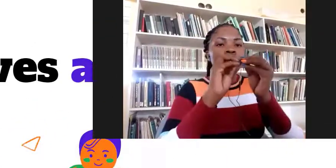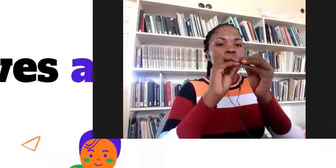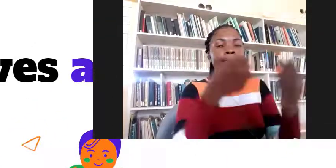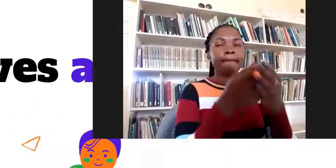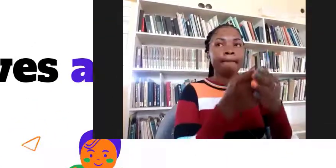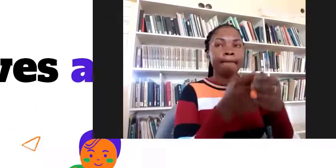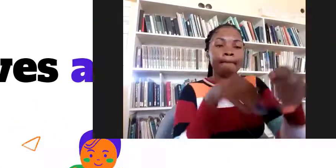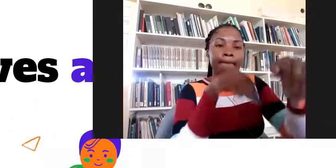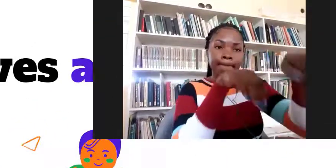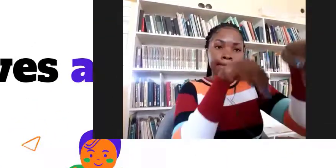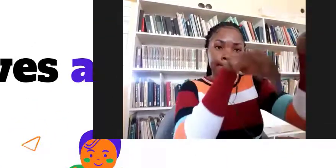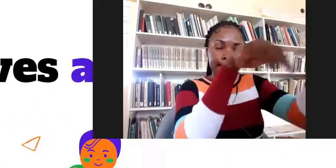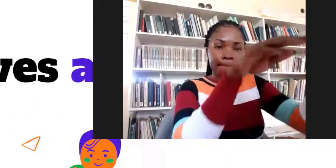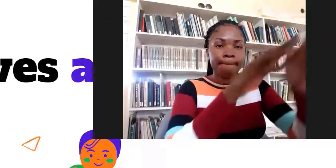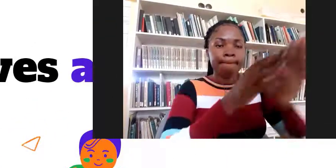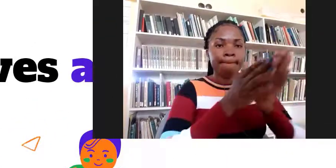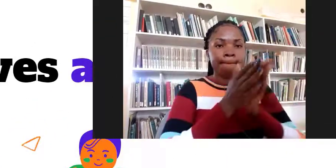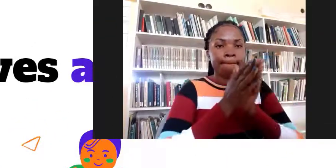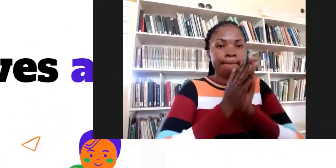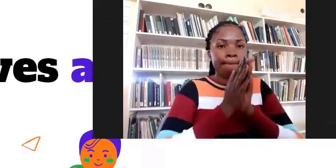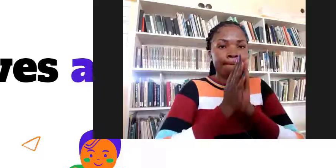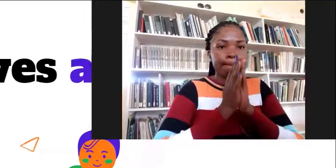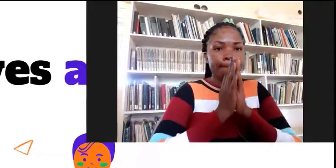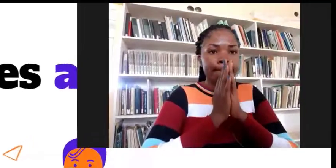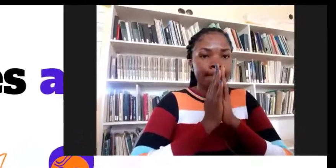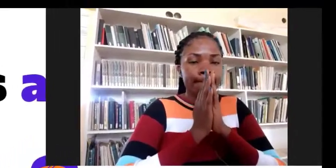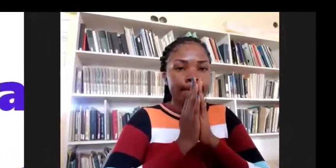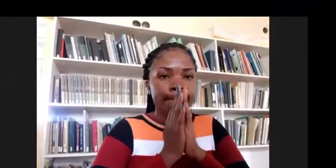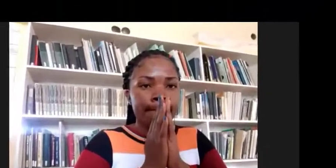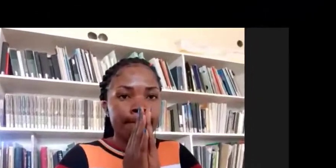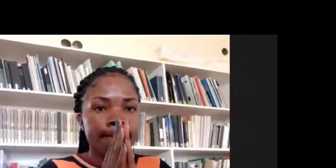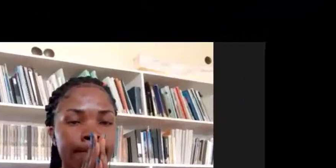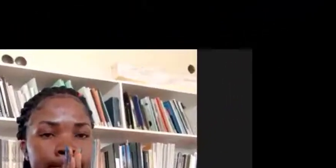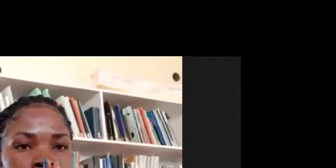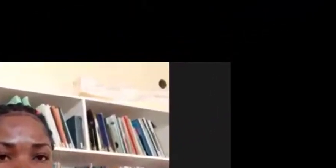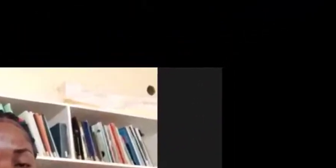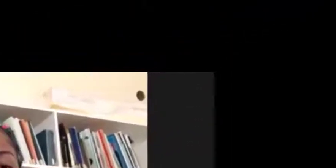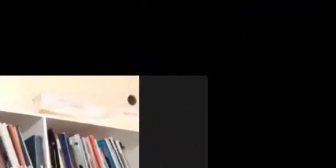During this session, ensure that there is respect.